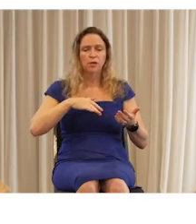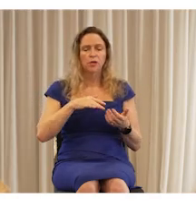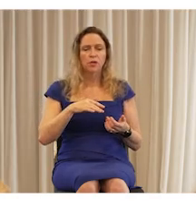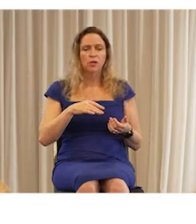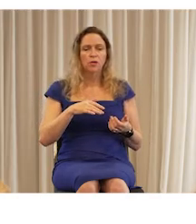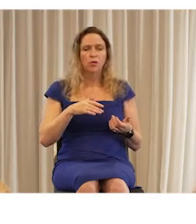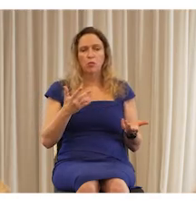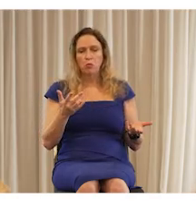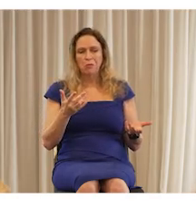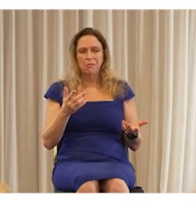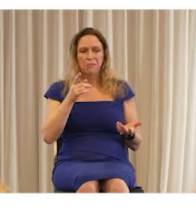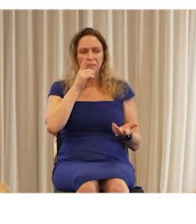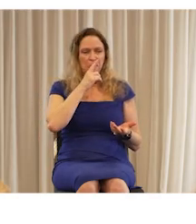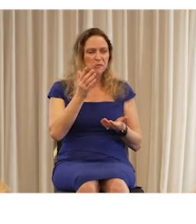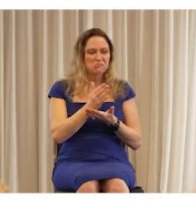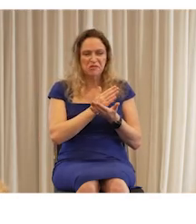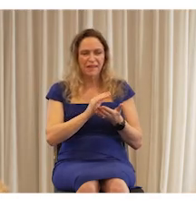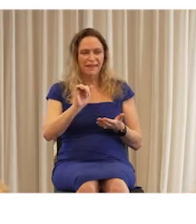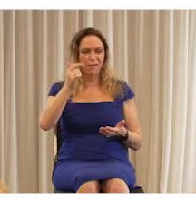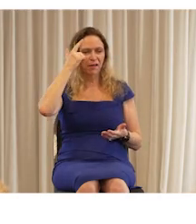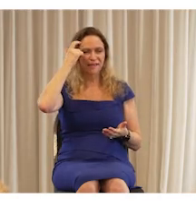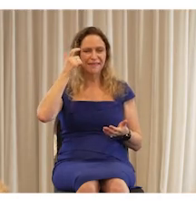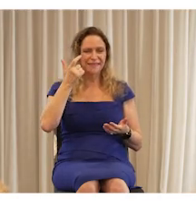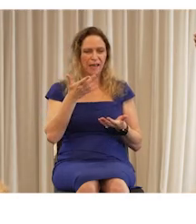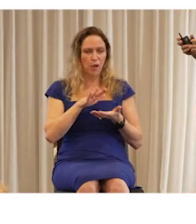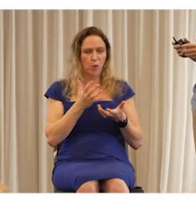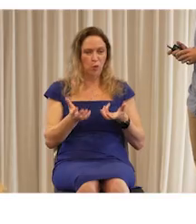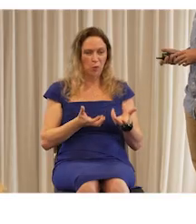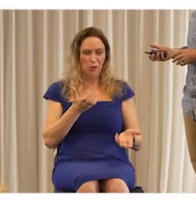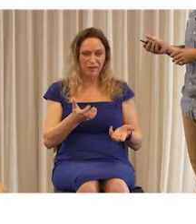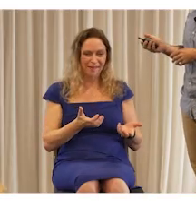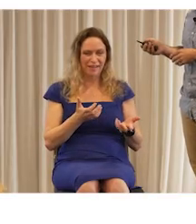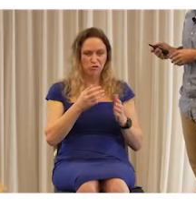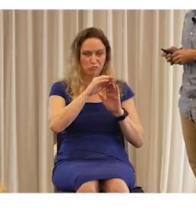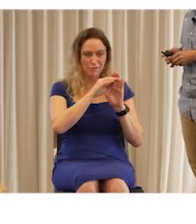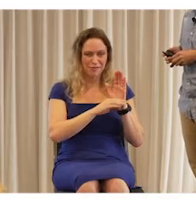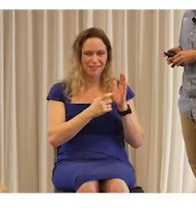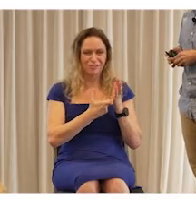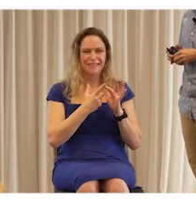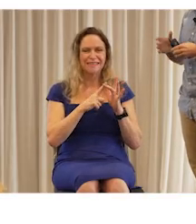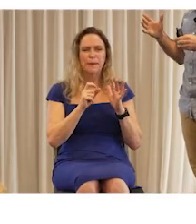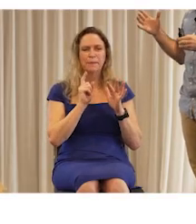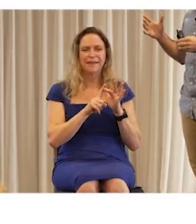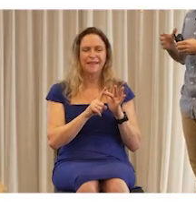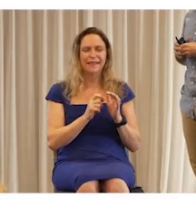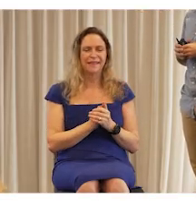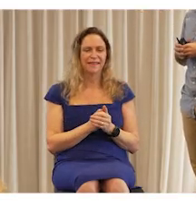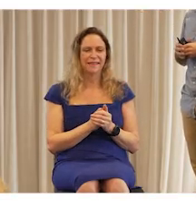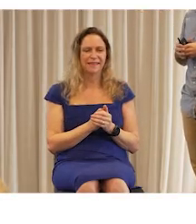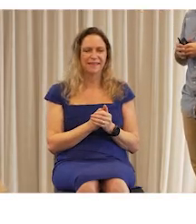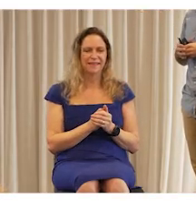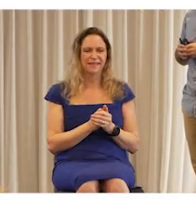know, people sharing baked goods recipes. It doesn't have to be big or